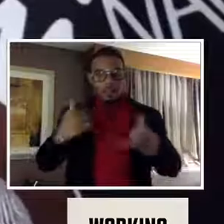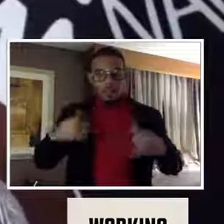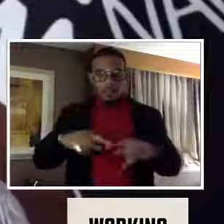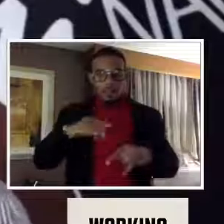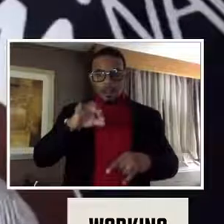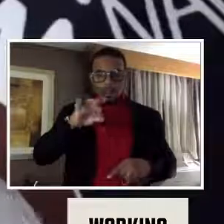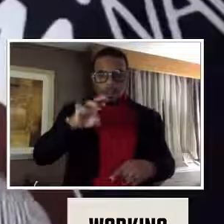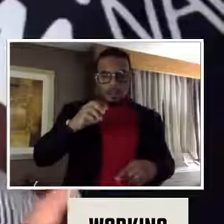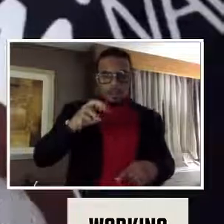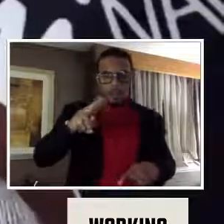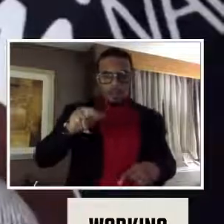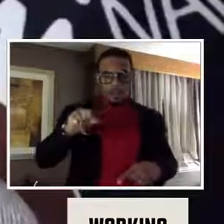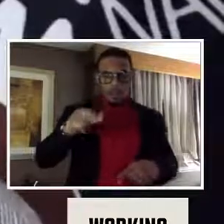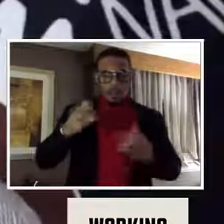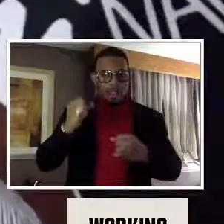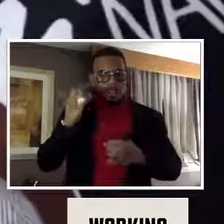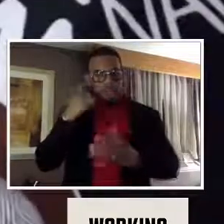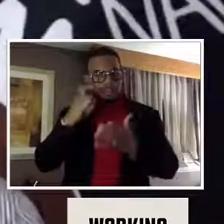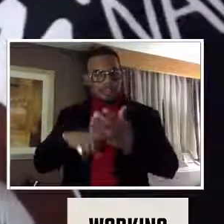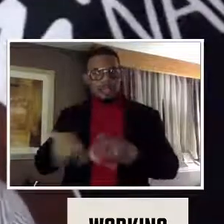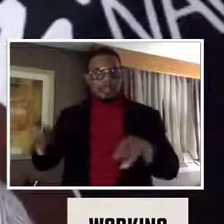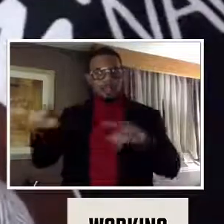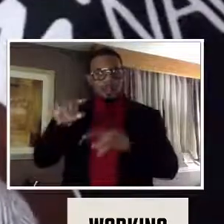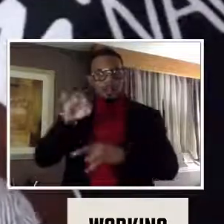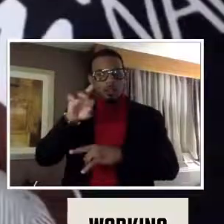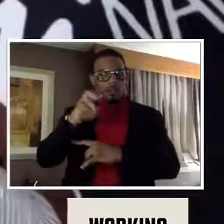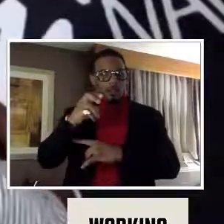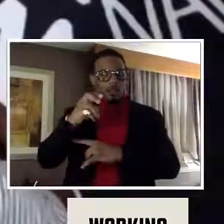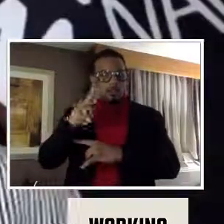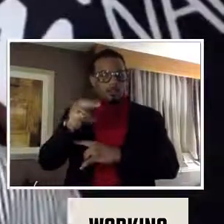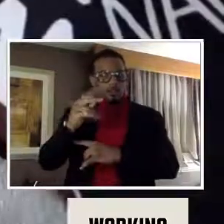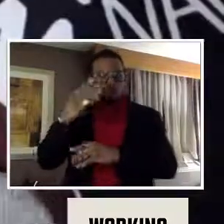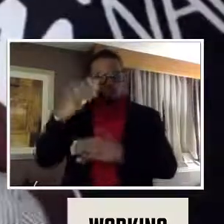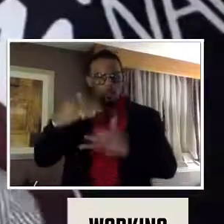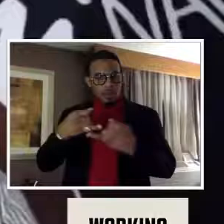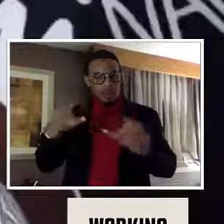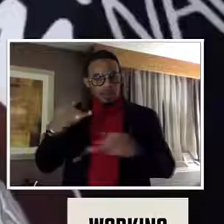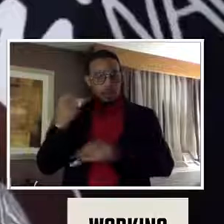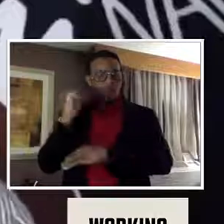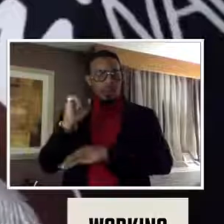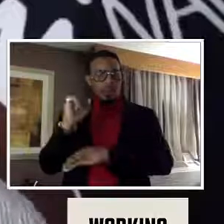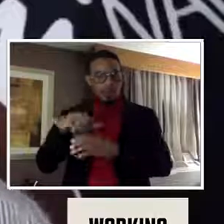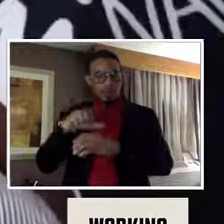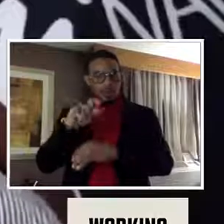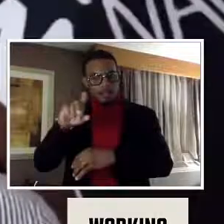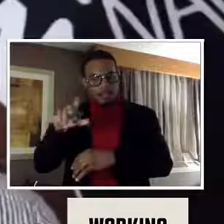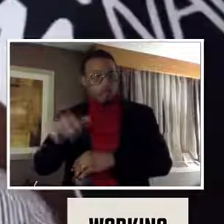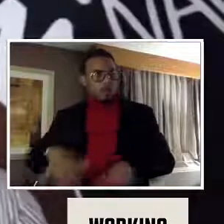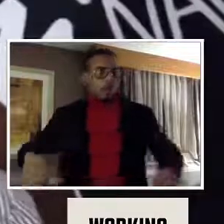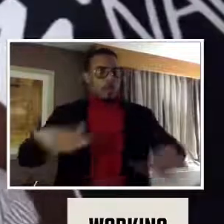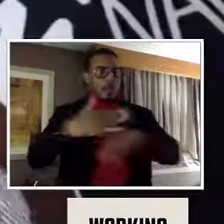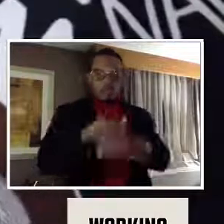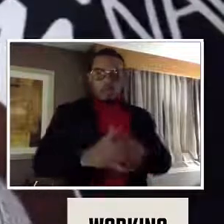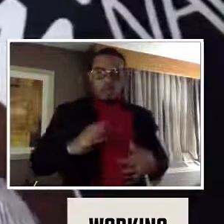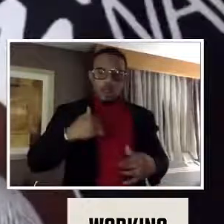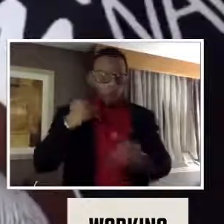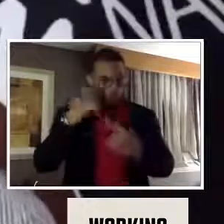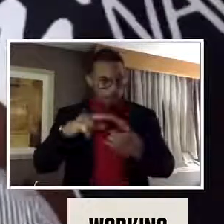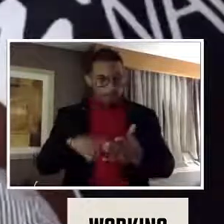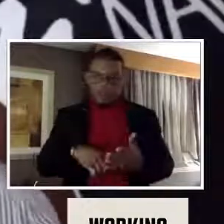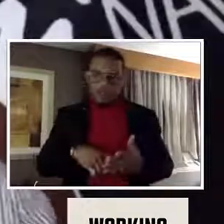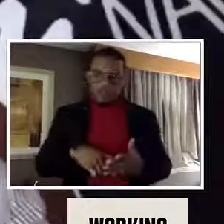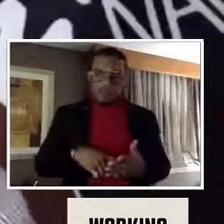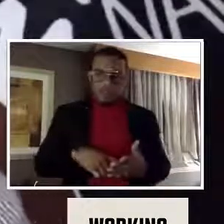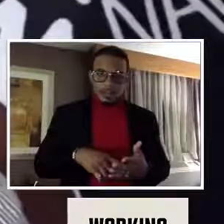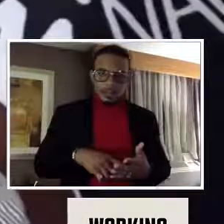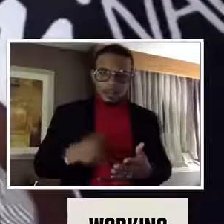Ferguson activists, you know, shout out to the Ferguson Frontline and all the activists in St. Louis and around the country. You know, when I thought about it, and